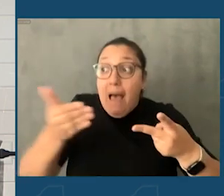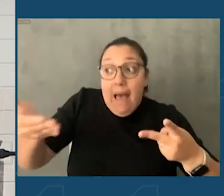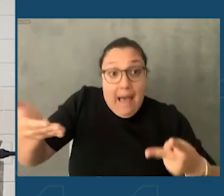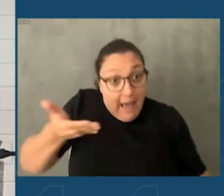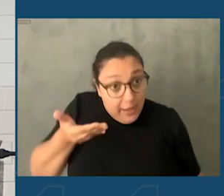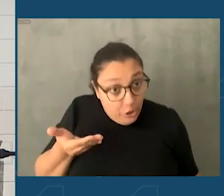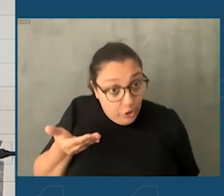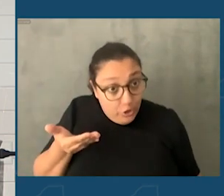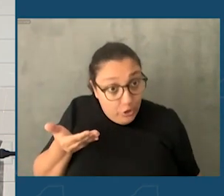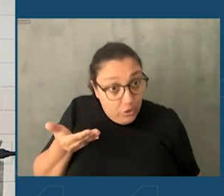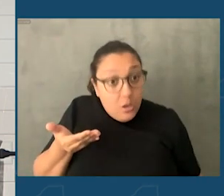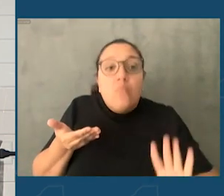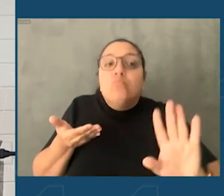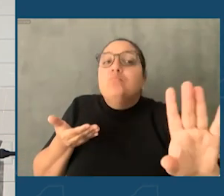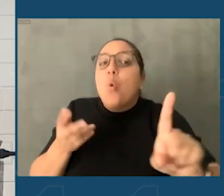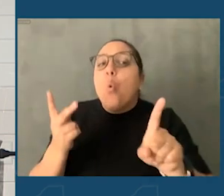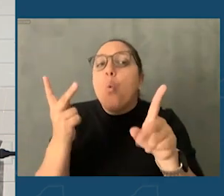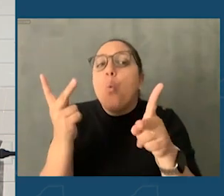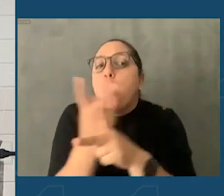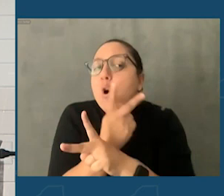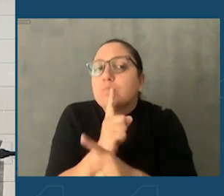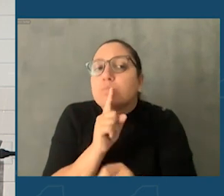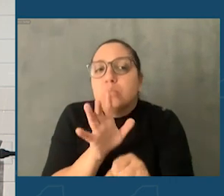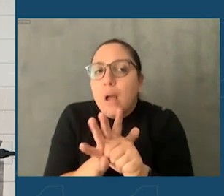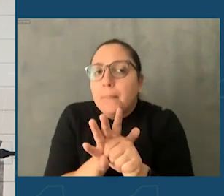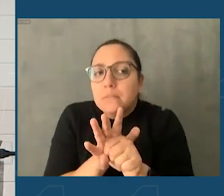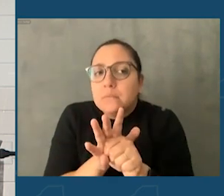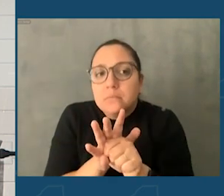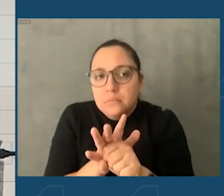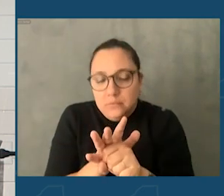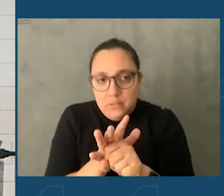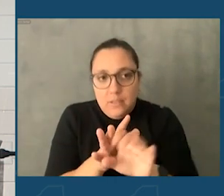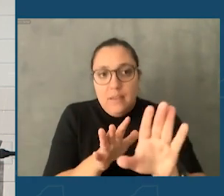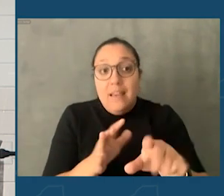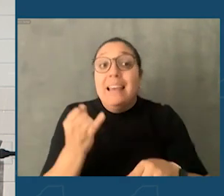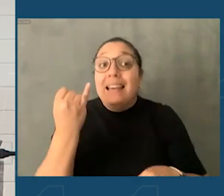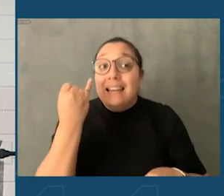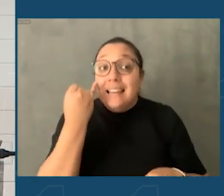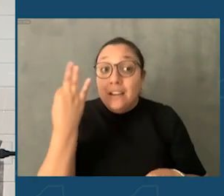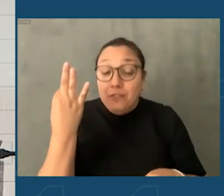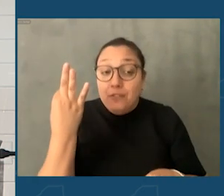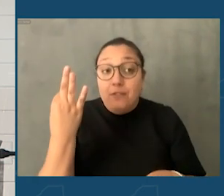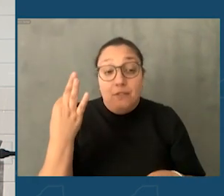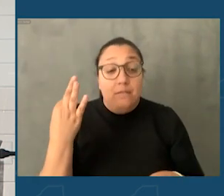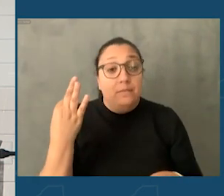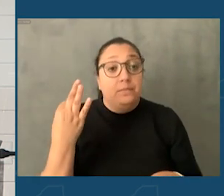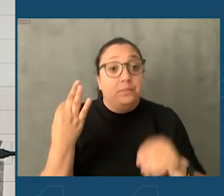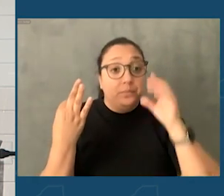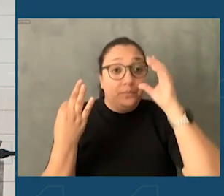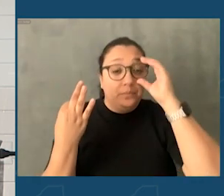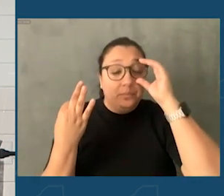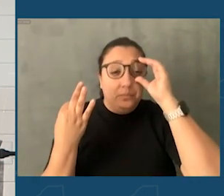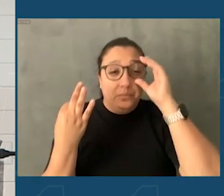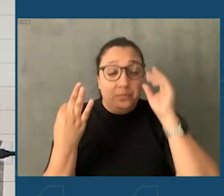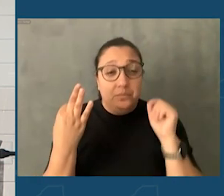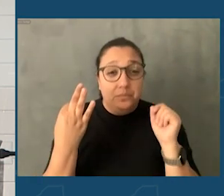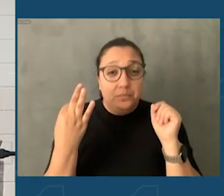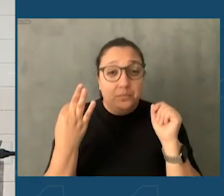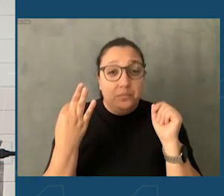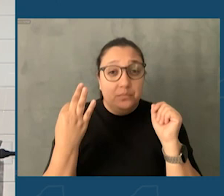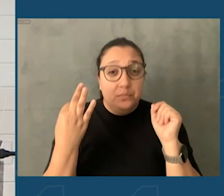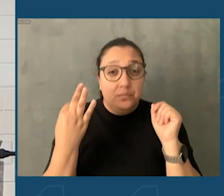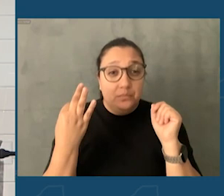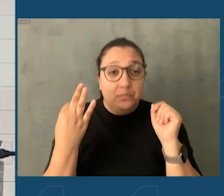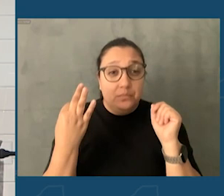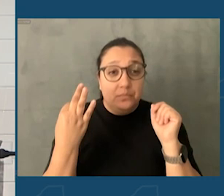I'll take it a step further. If we could play a role in actually having somebody on their path